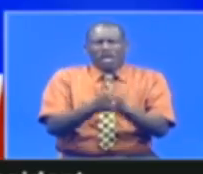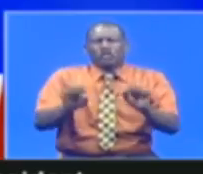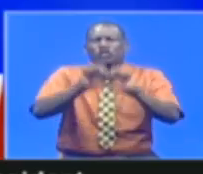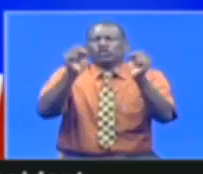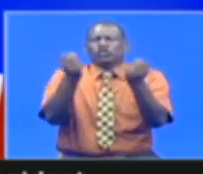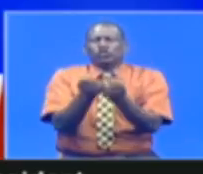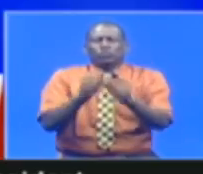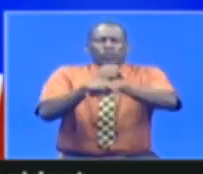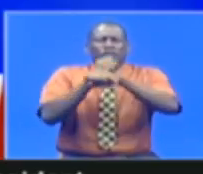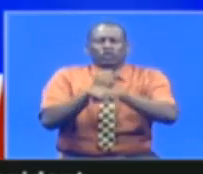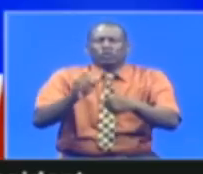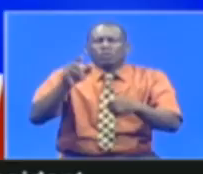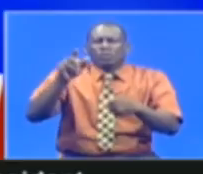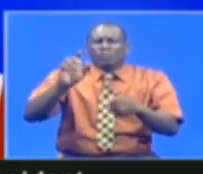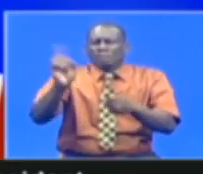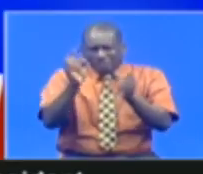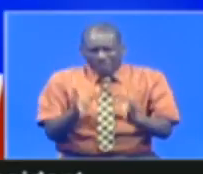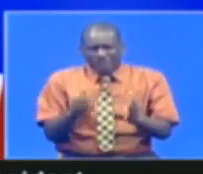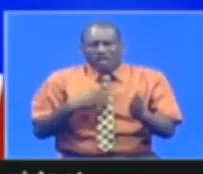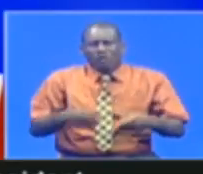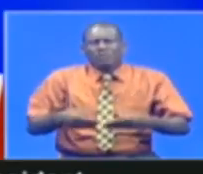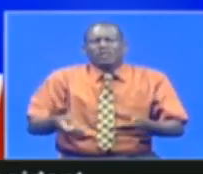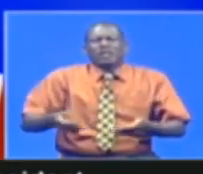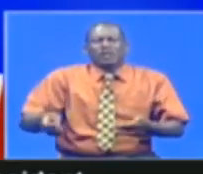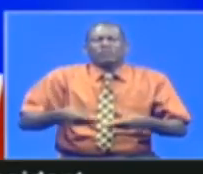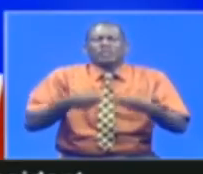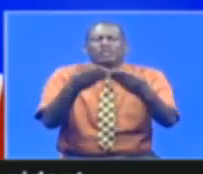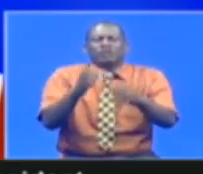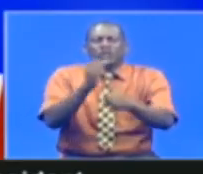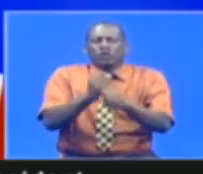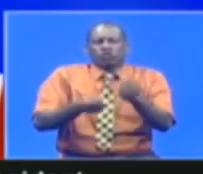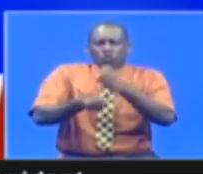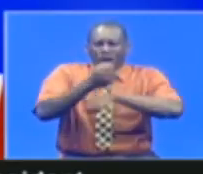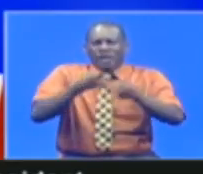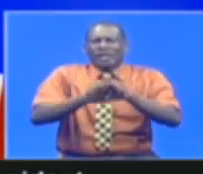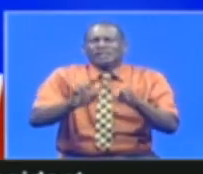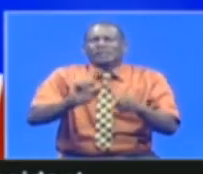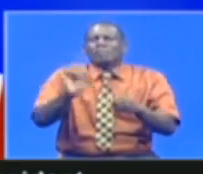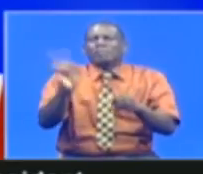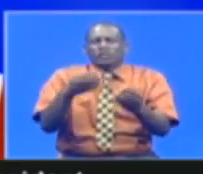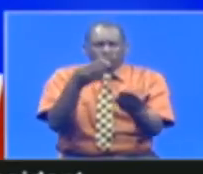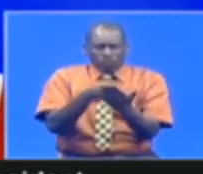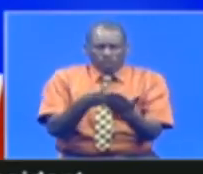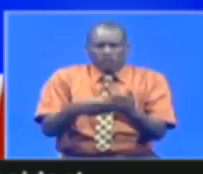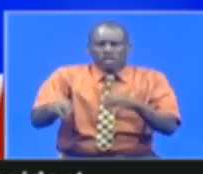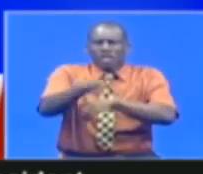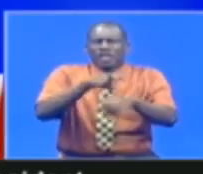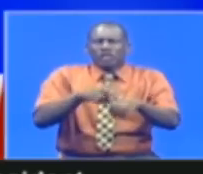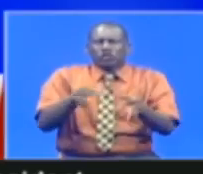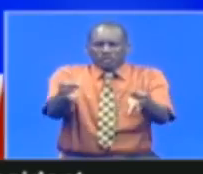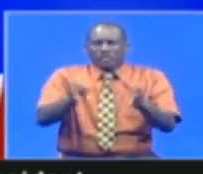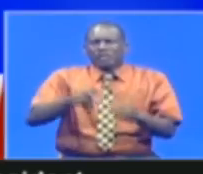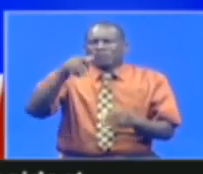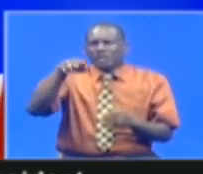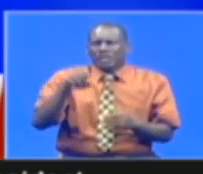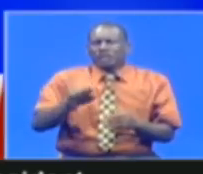Secretary Ukur Yattani in acting capacity as a replacement for Henry Rotich. The National Treasury Principal Secretary, that's